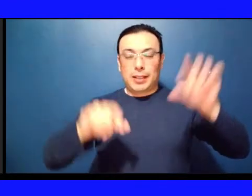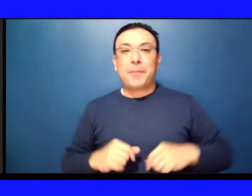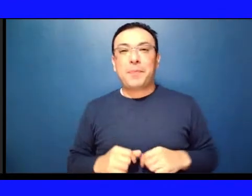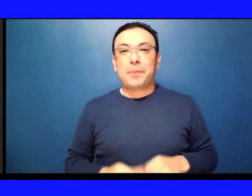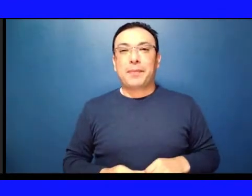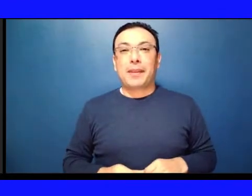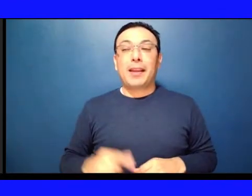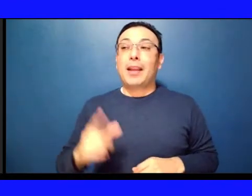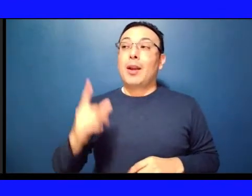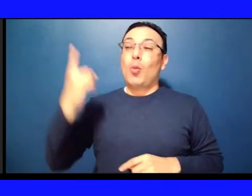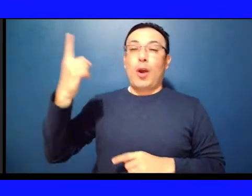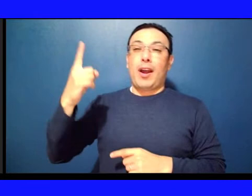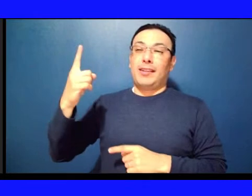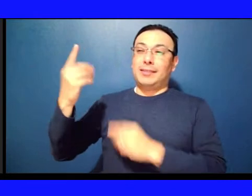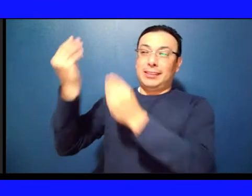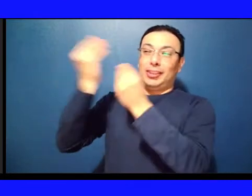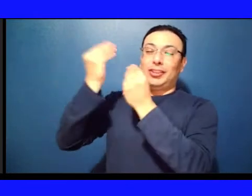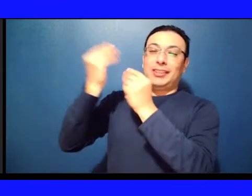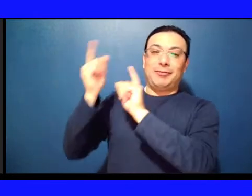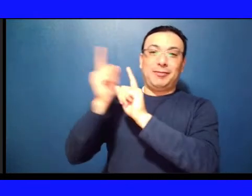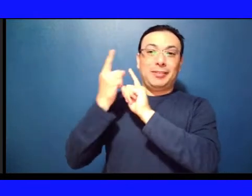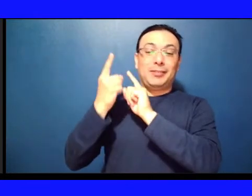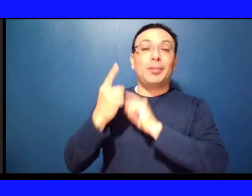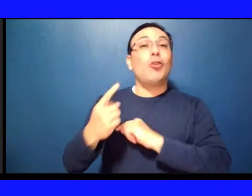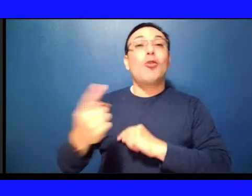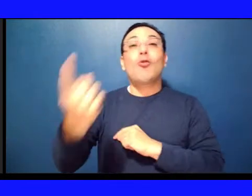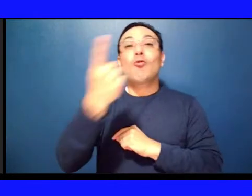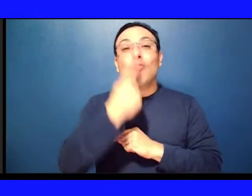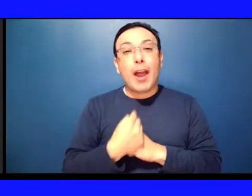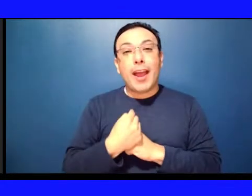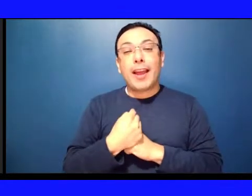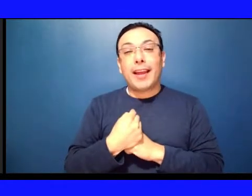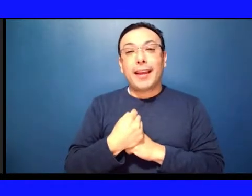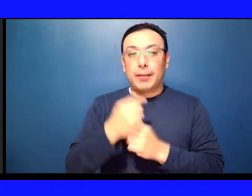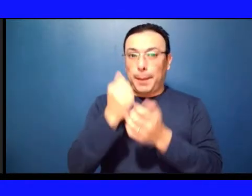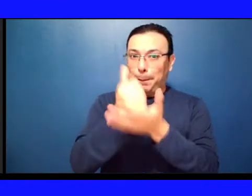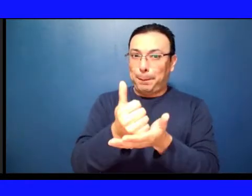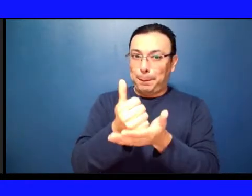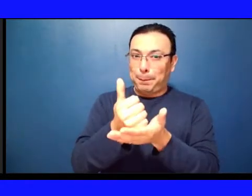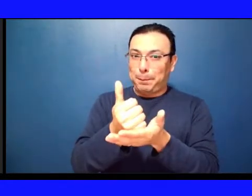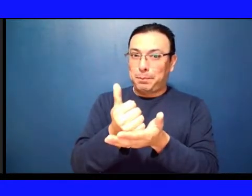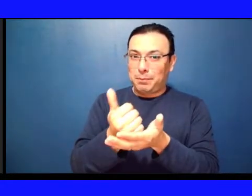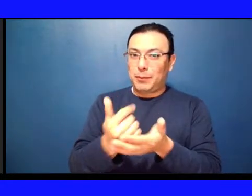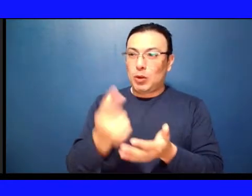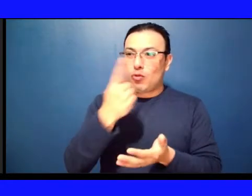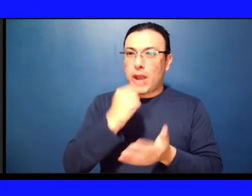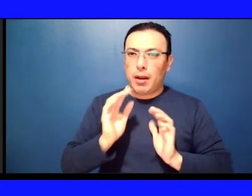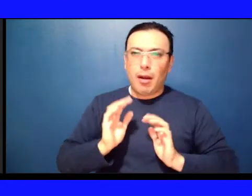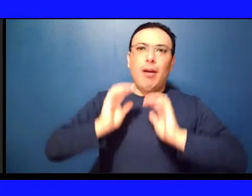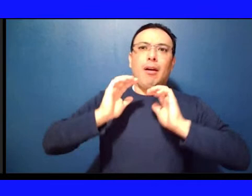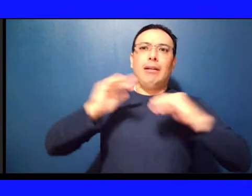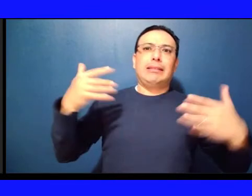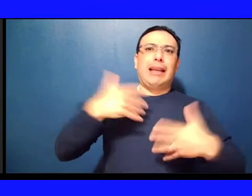at our next meeting. But with that, we'll pause and take questions from the board. Thank you for your time.